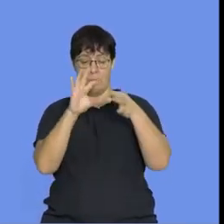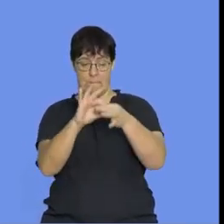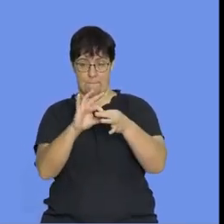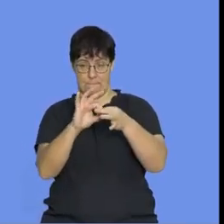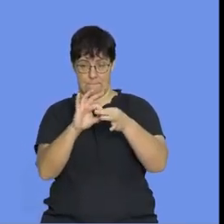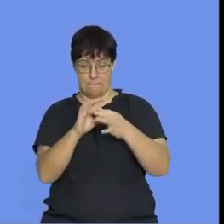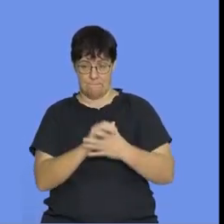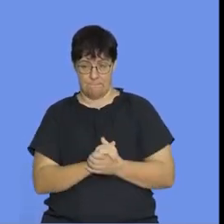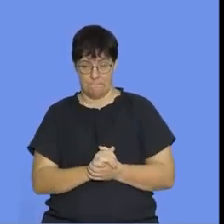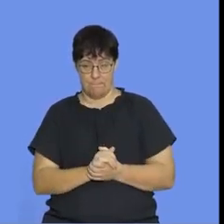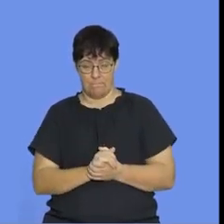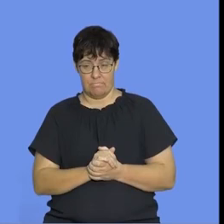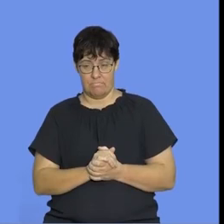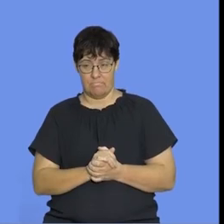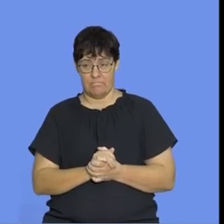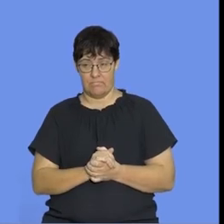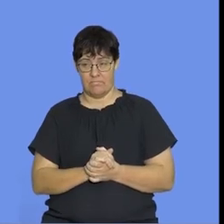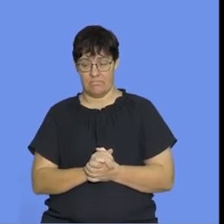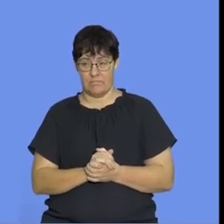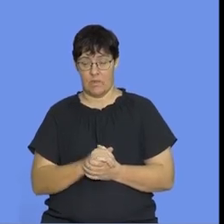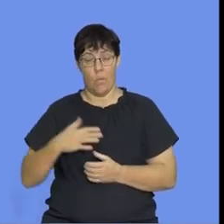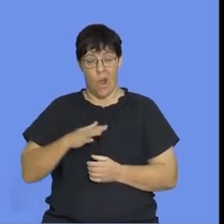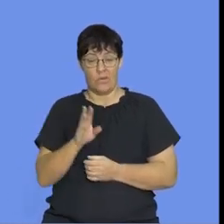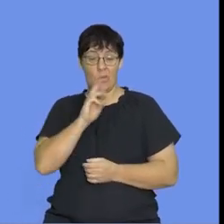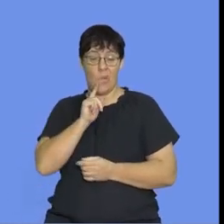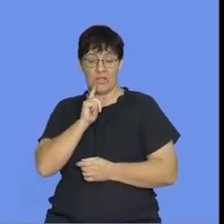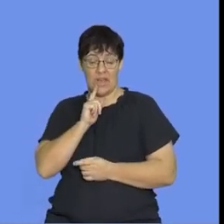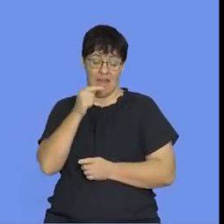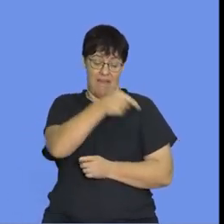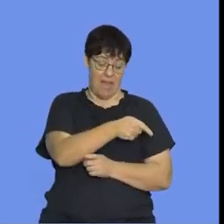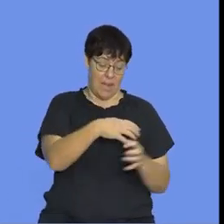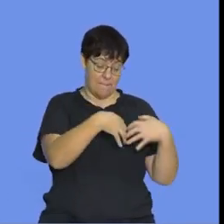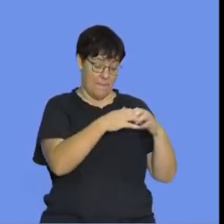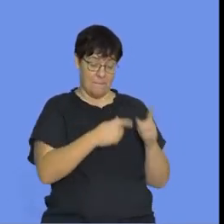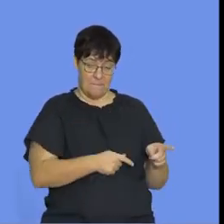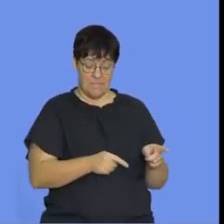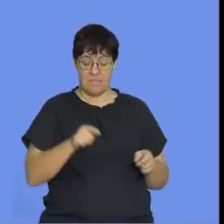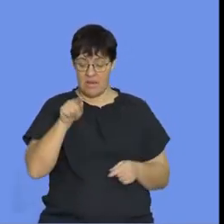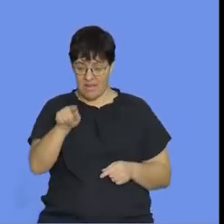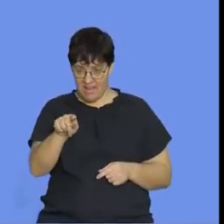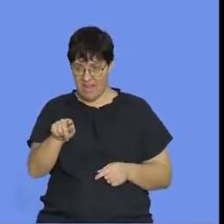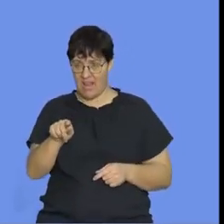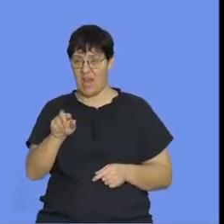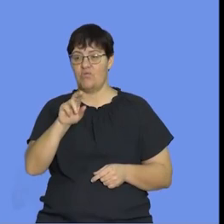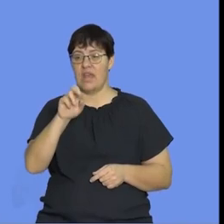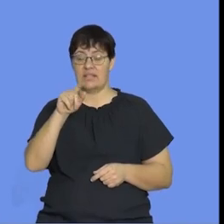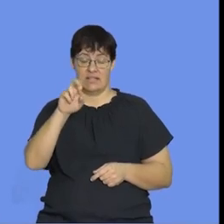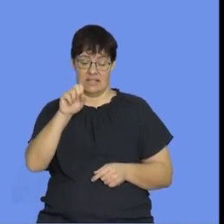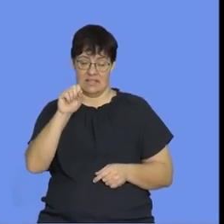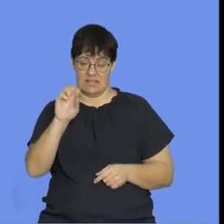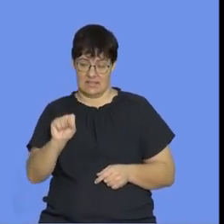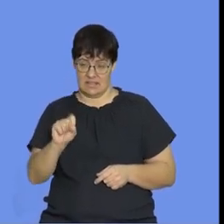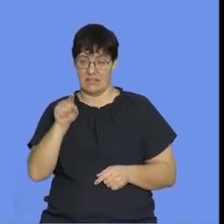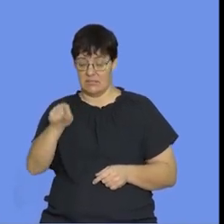actually get, the water, which is our product. So these two are our reactants, right? These are